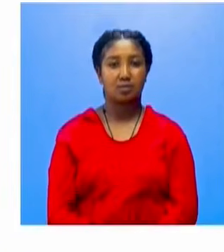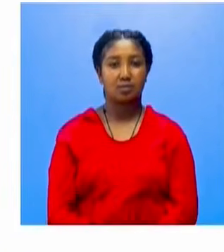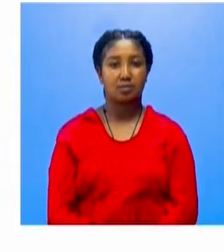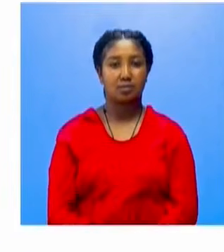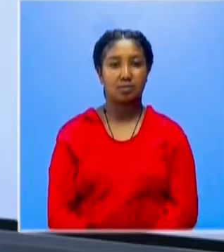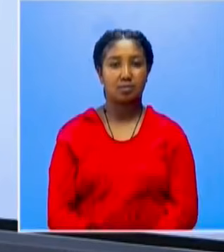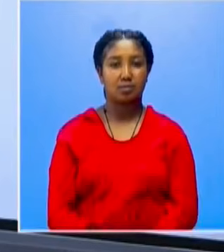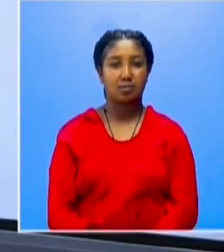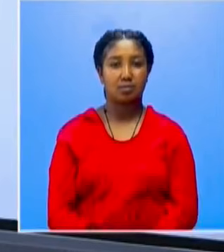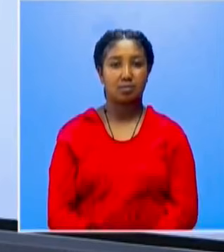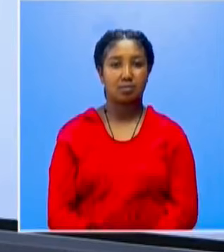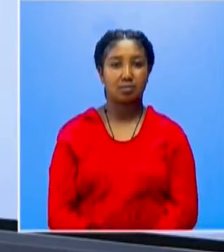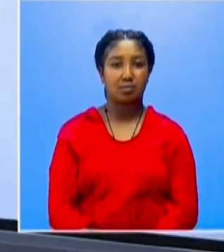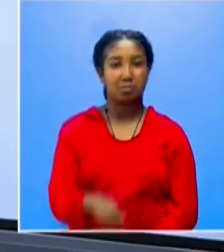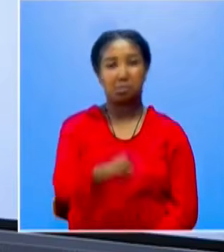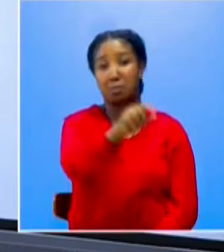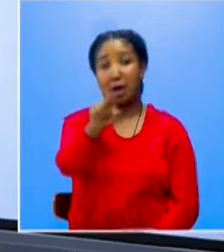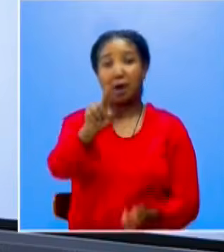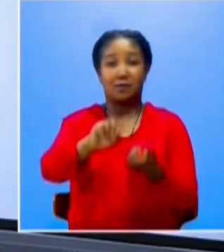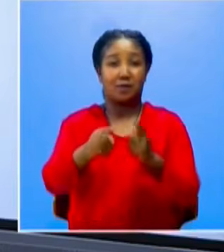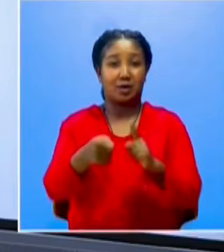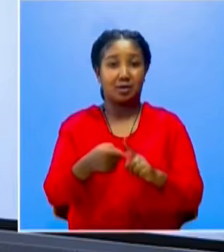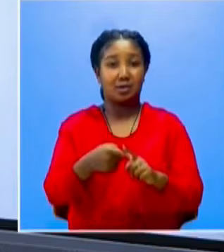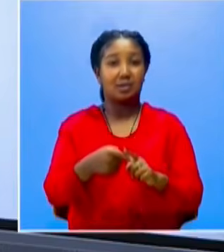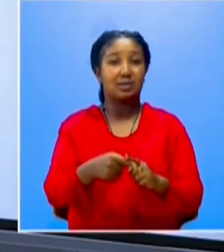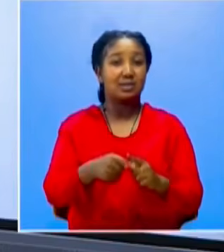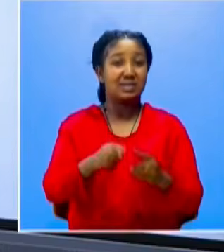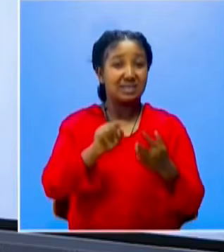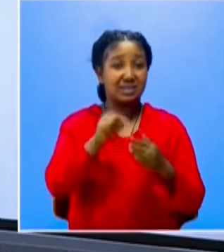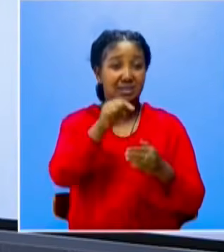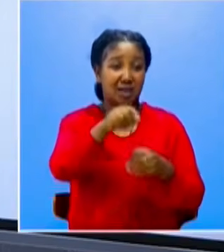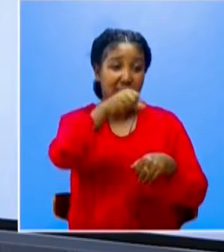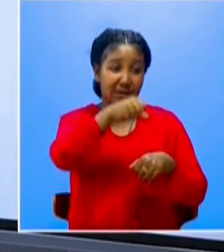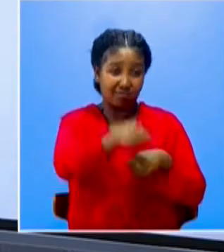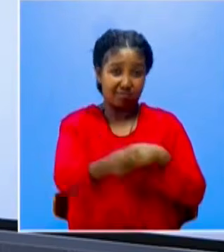oh, that's one of your friends. Since he came late,